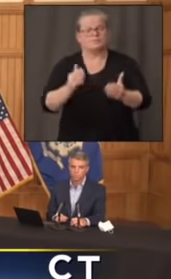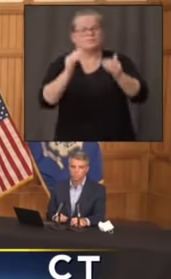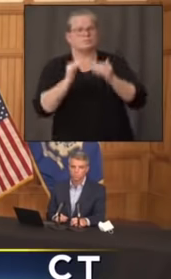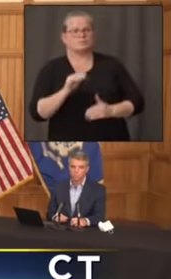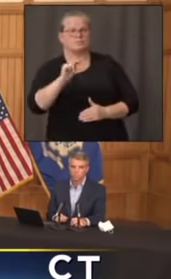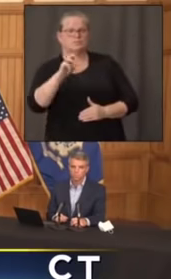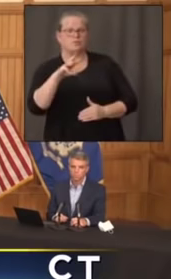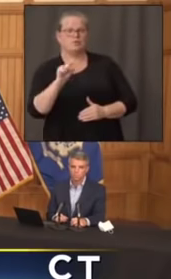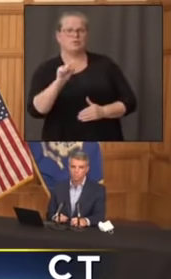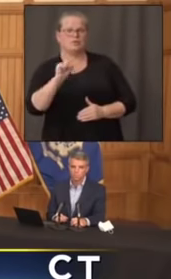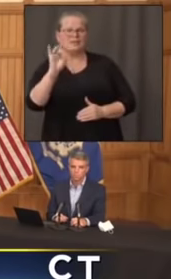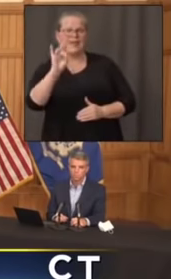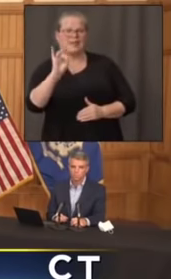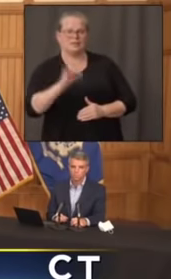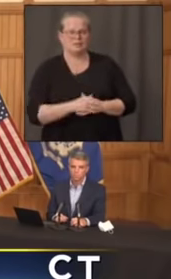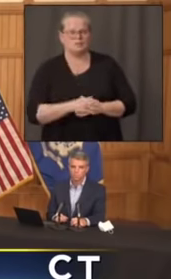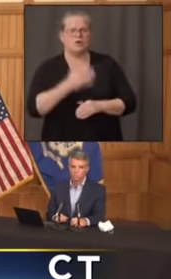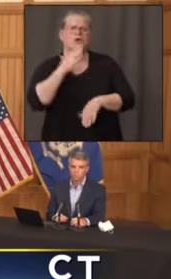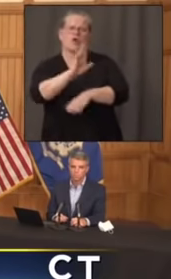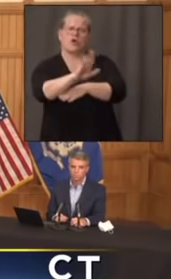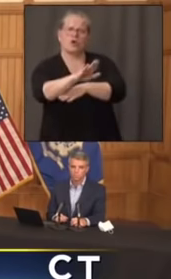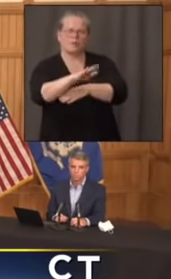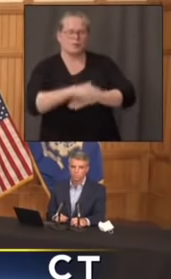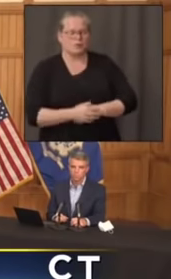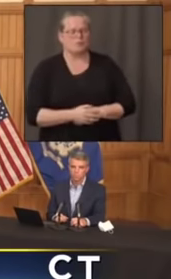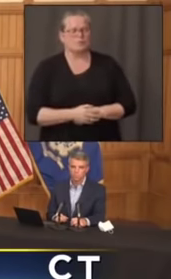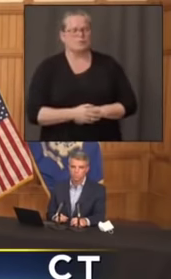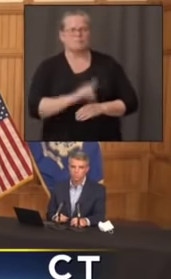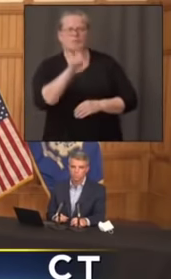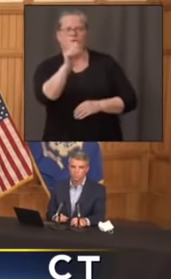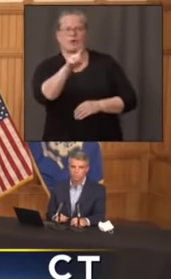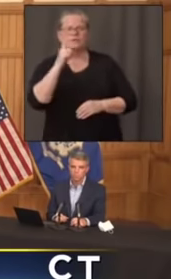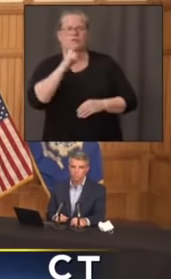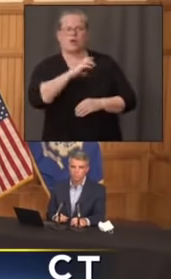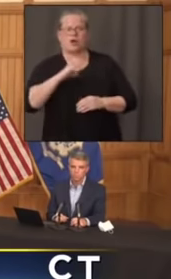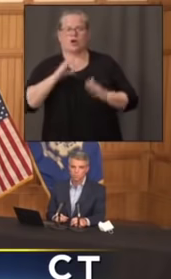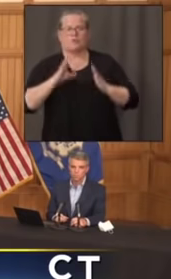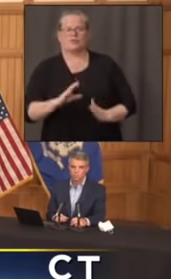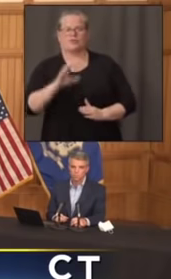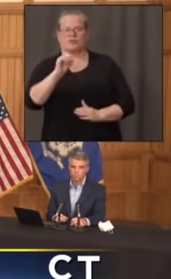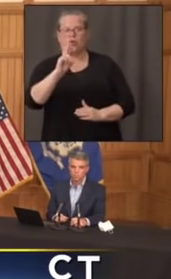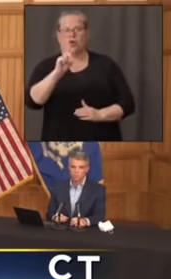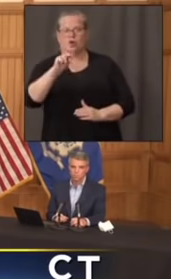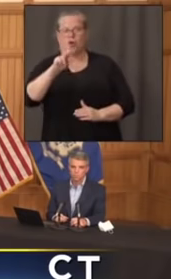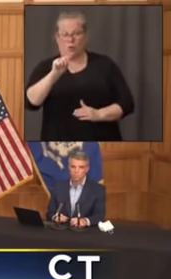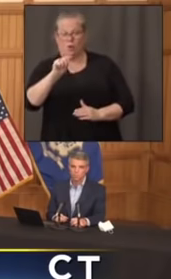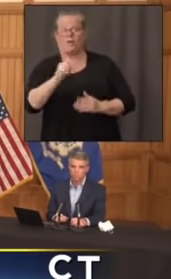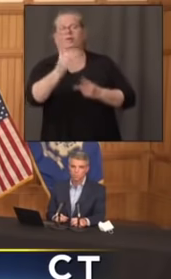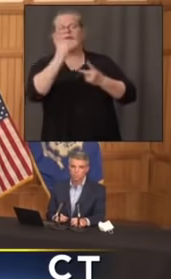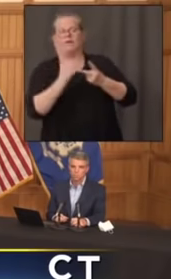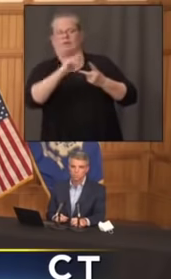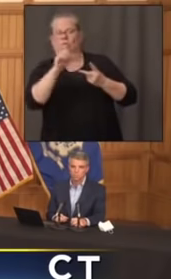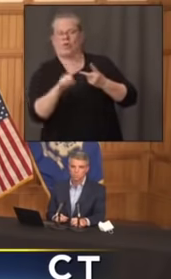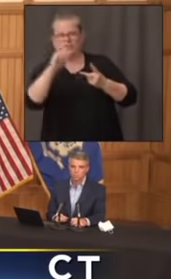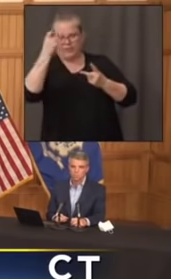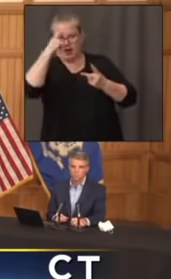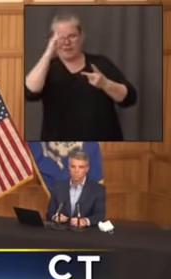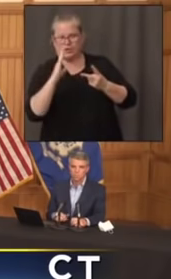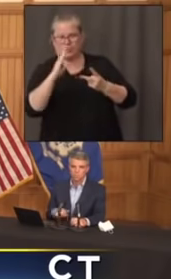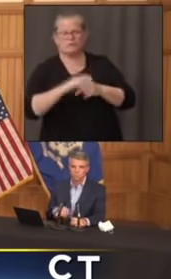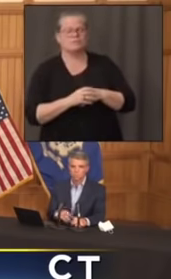Good afternoon, everyone. If I may ask Miguel one question and Governor a question as well. Miguel, I spoke to a couple of